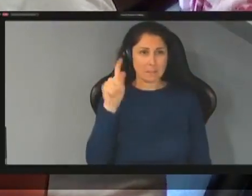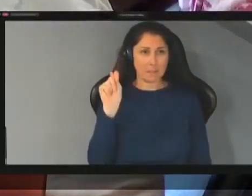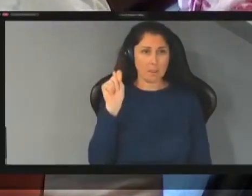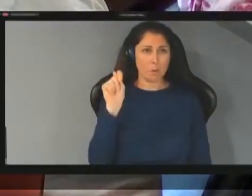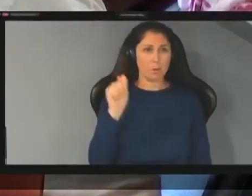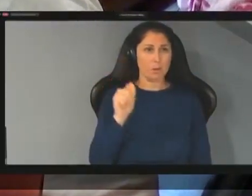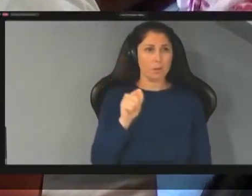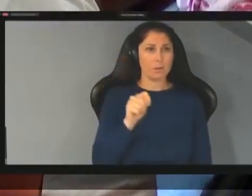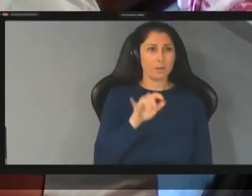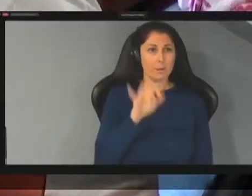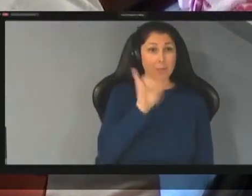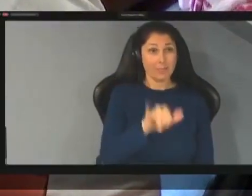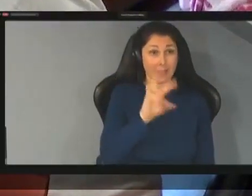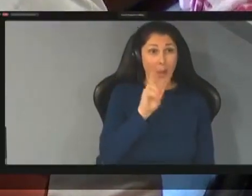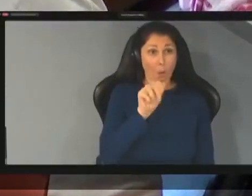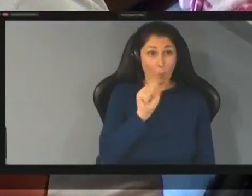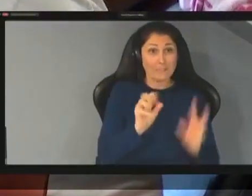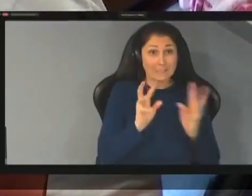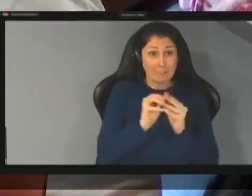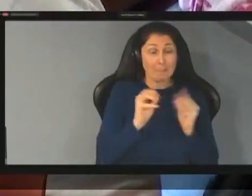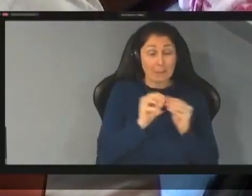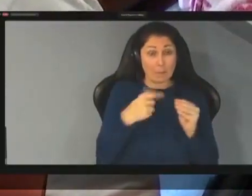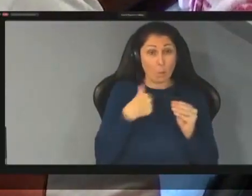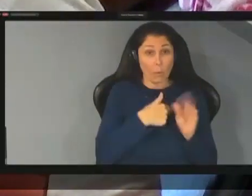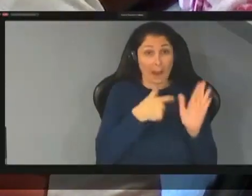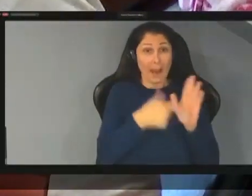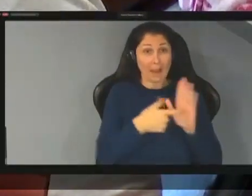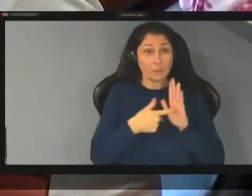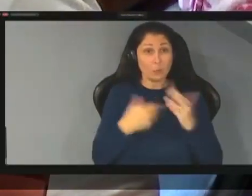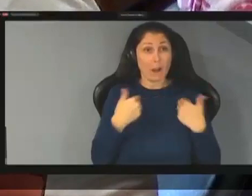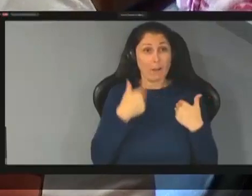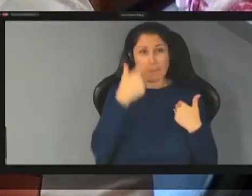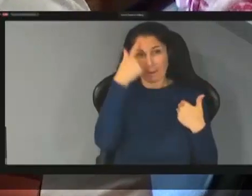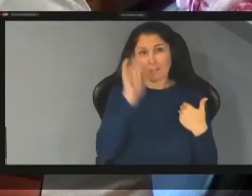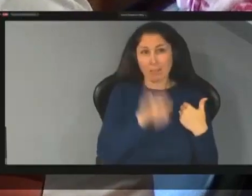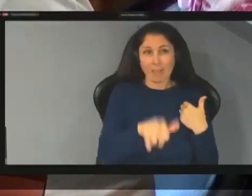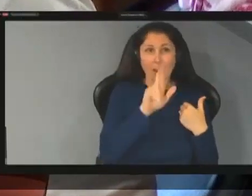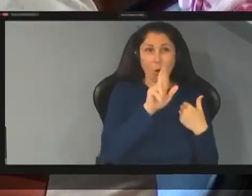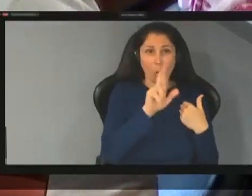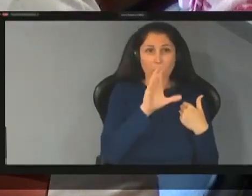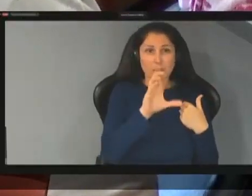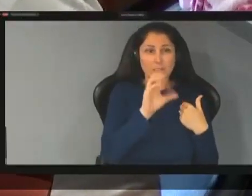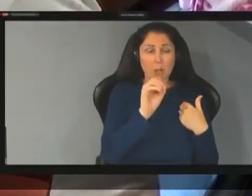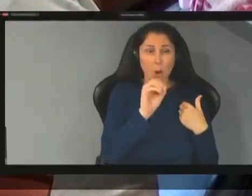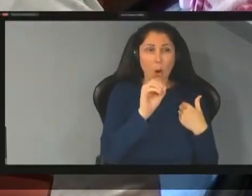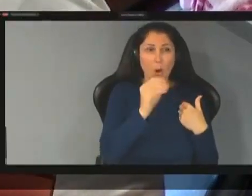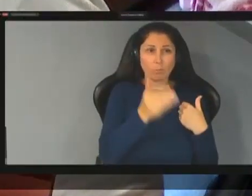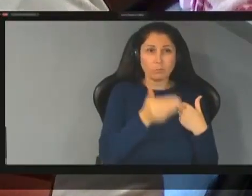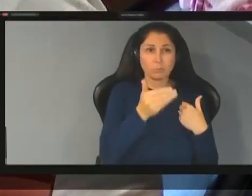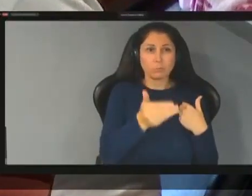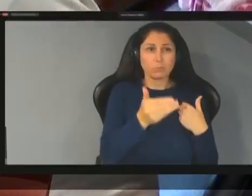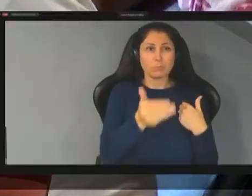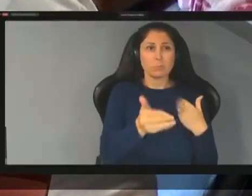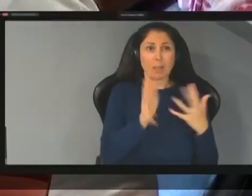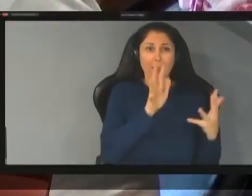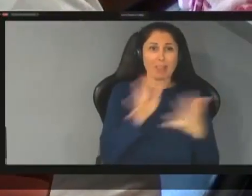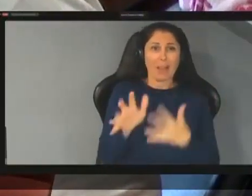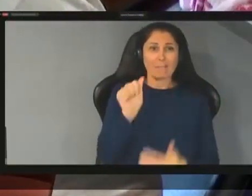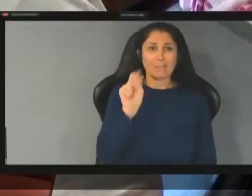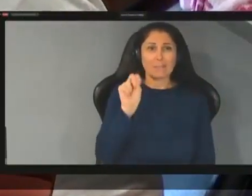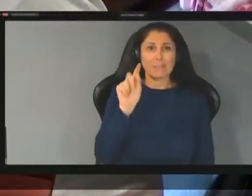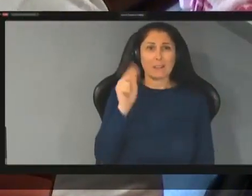that was the meeting that we had to have because that RCO frequently left Anthony Coghill